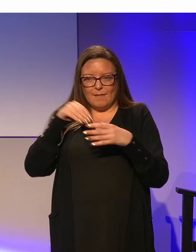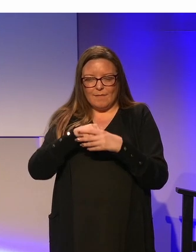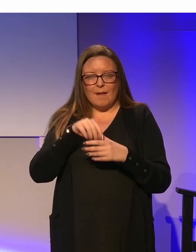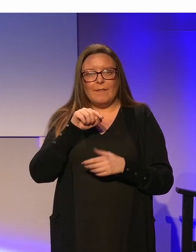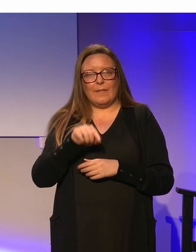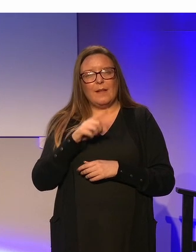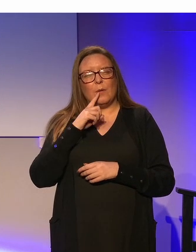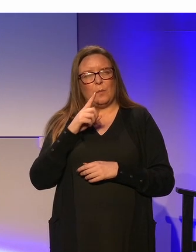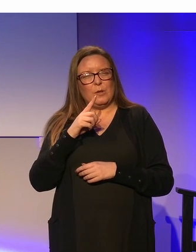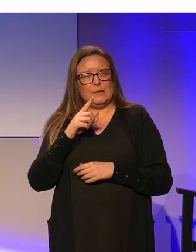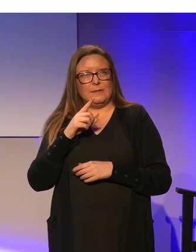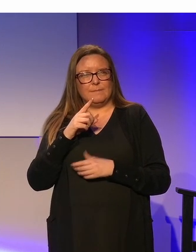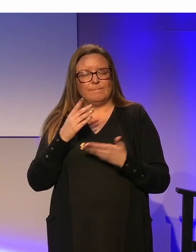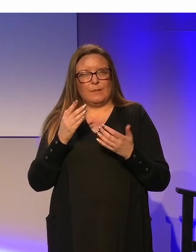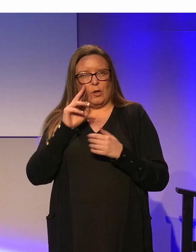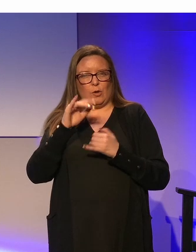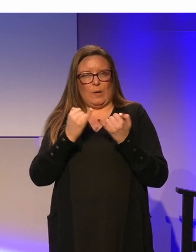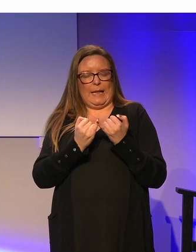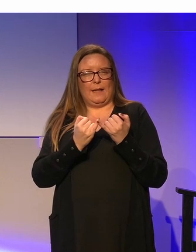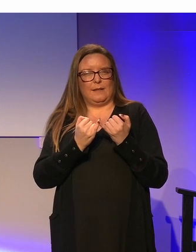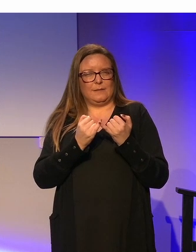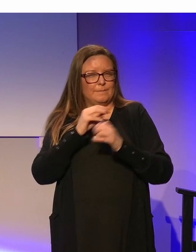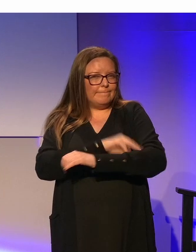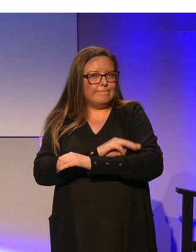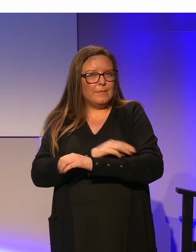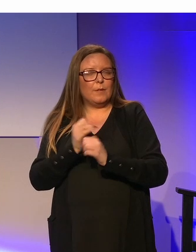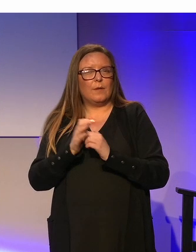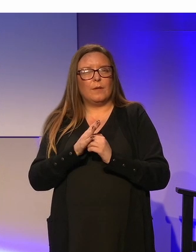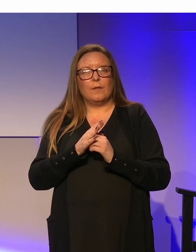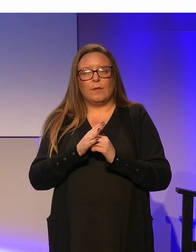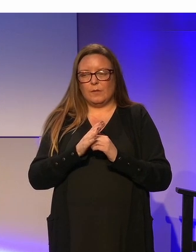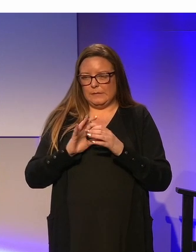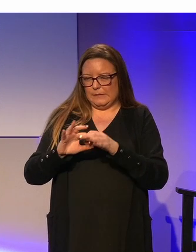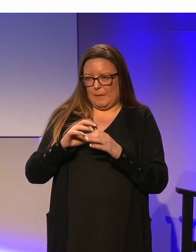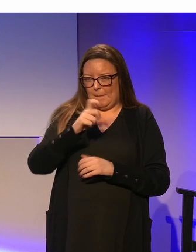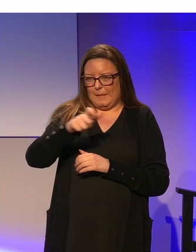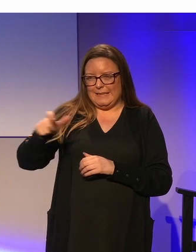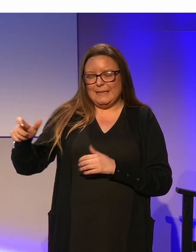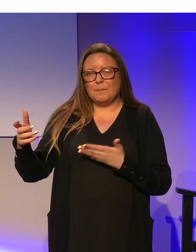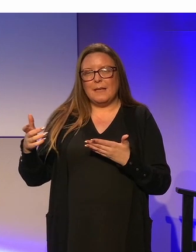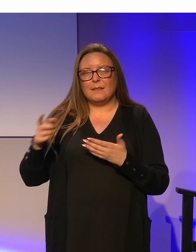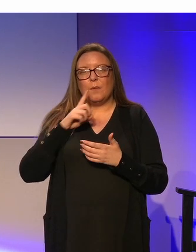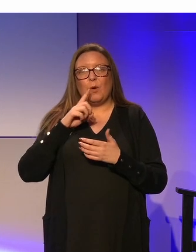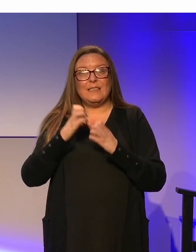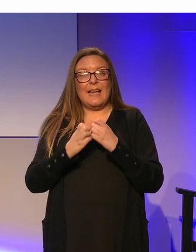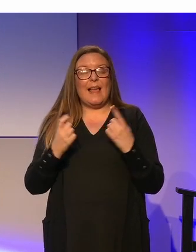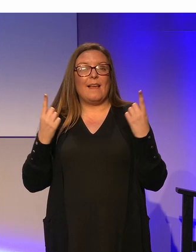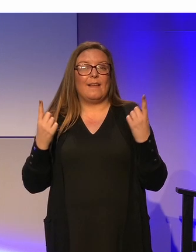But it seemed to be a preoccupation for participants. But